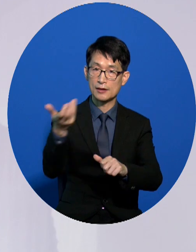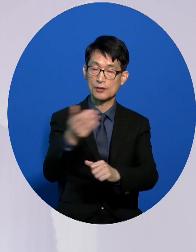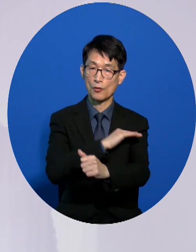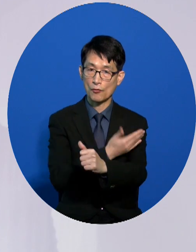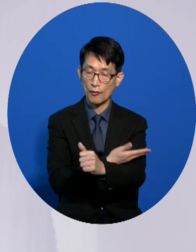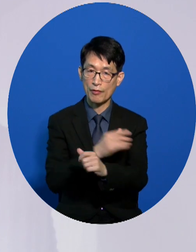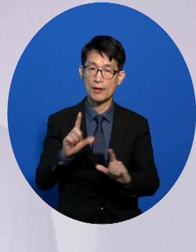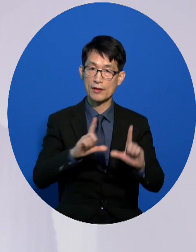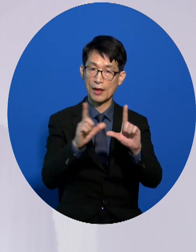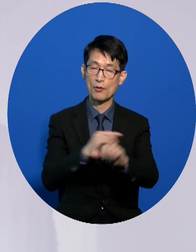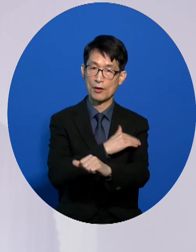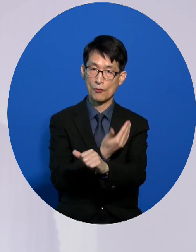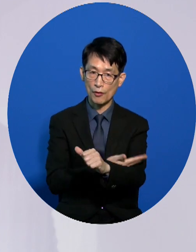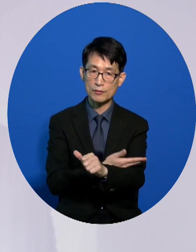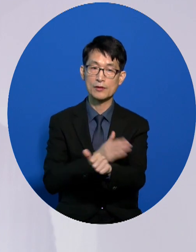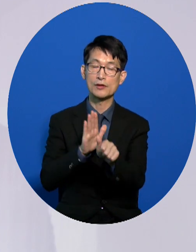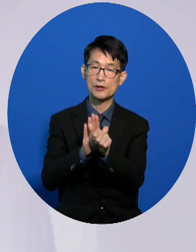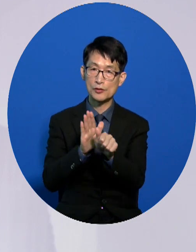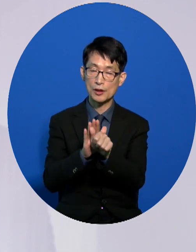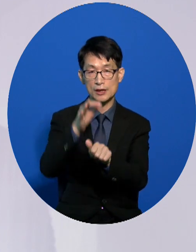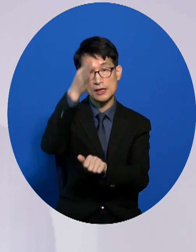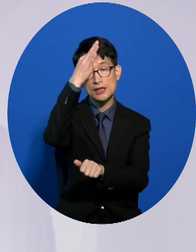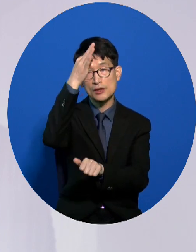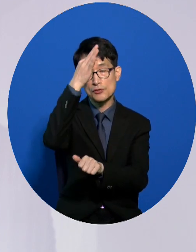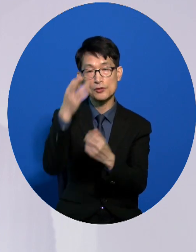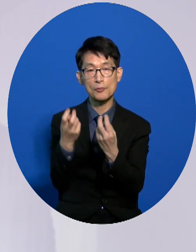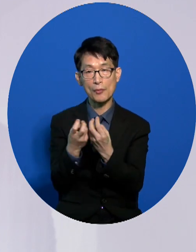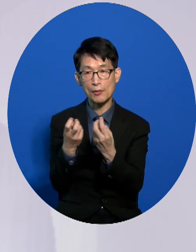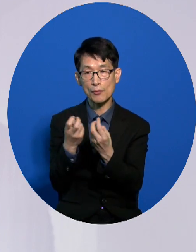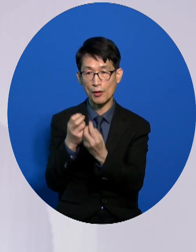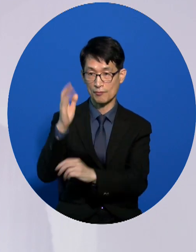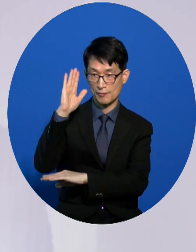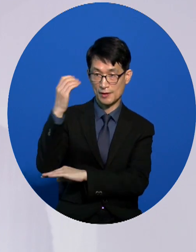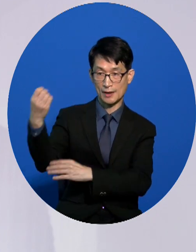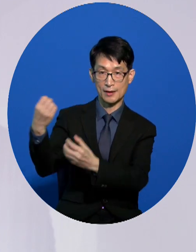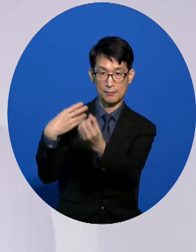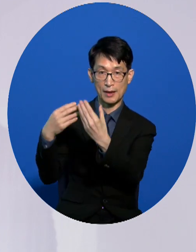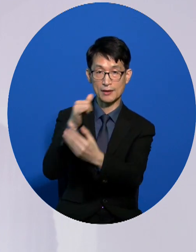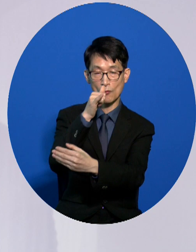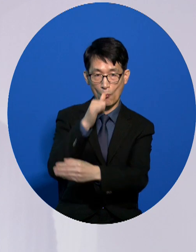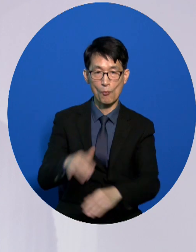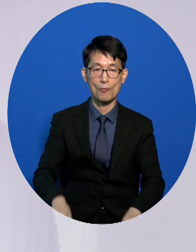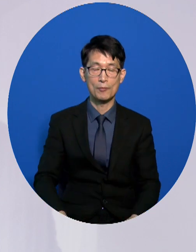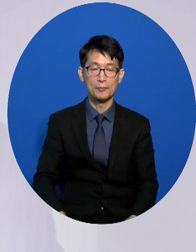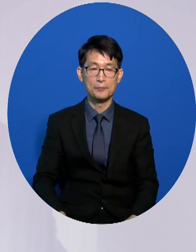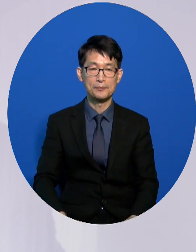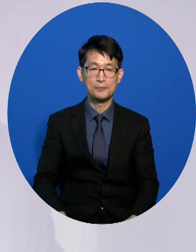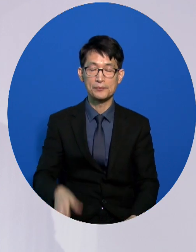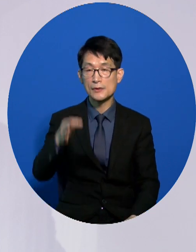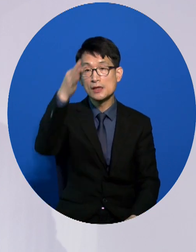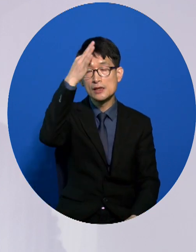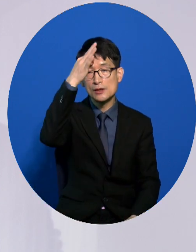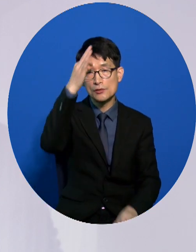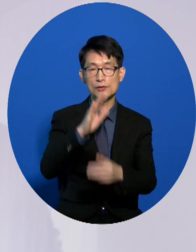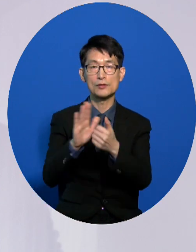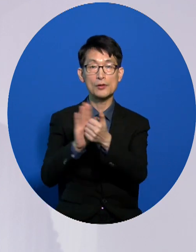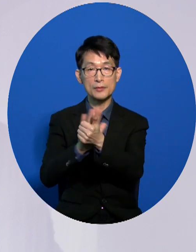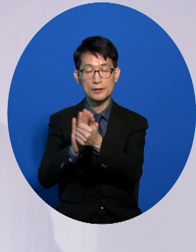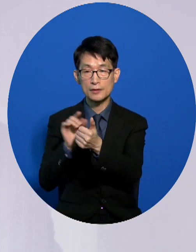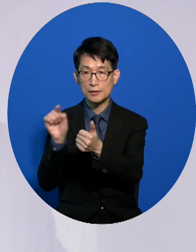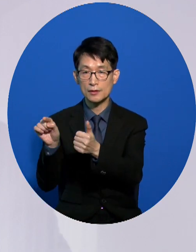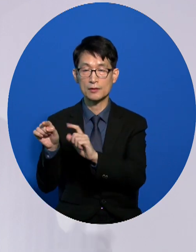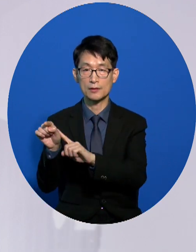the right to mobility, and also the technology support these rights to technology and the rights to the daily lives of the people